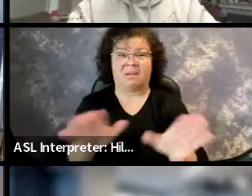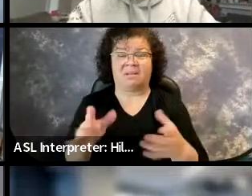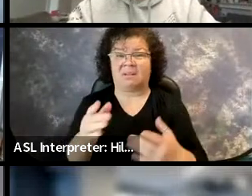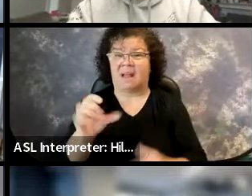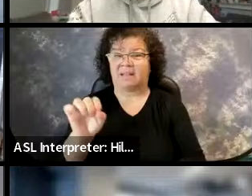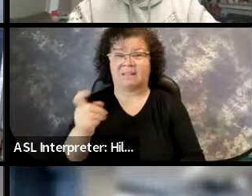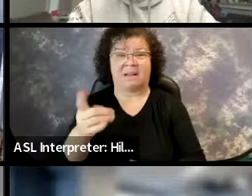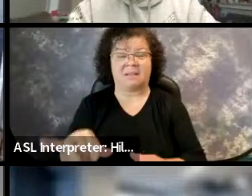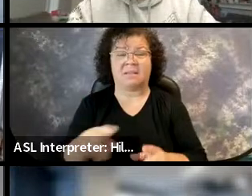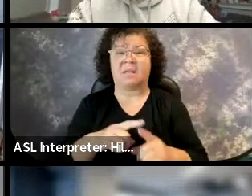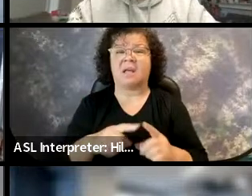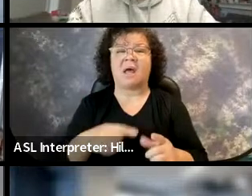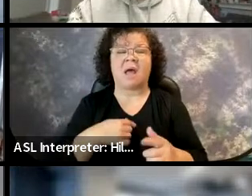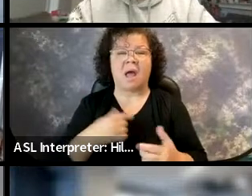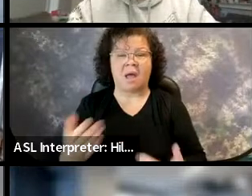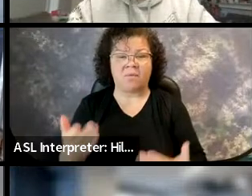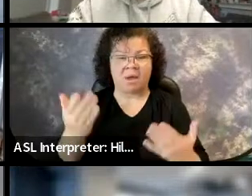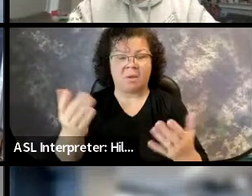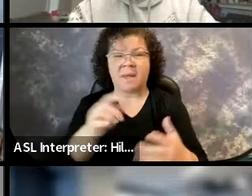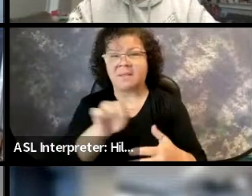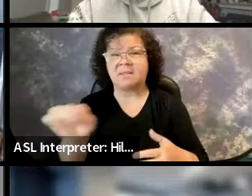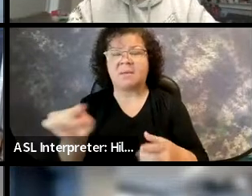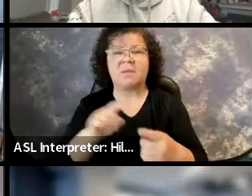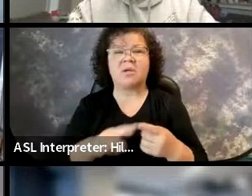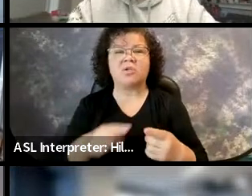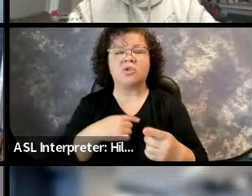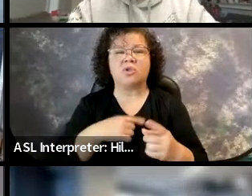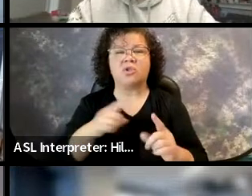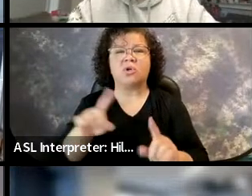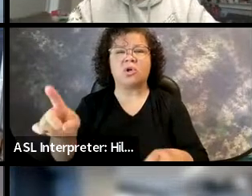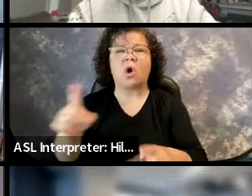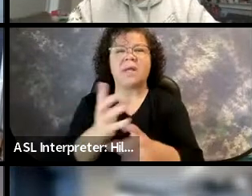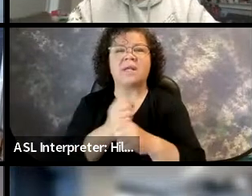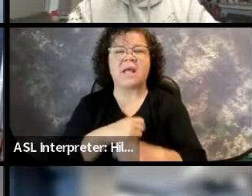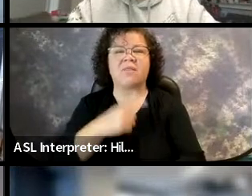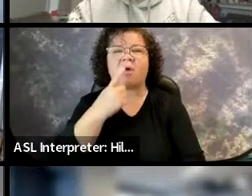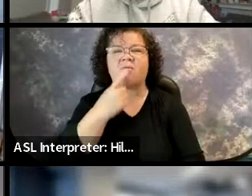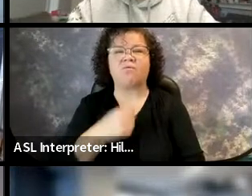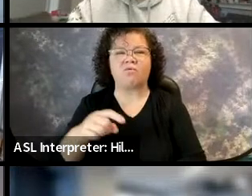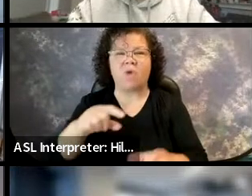to Grover's this morning to get the red rubber gasket for the toilets.